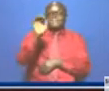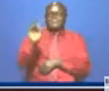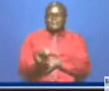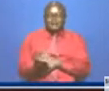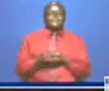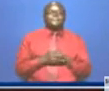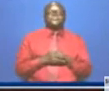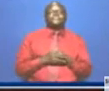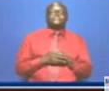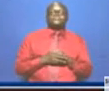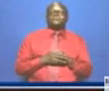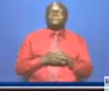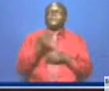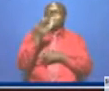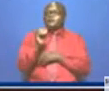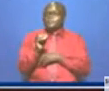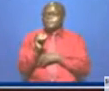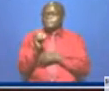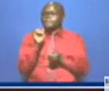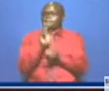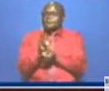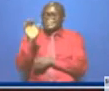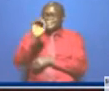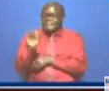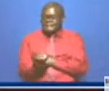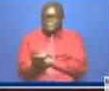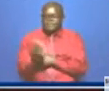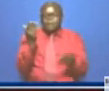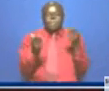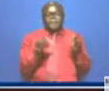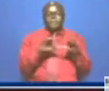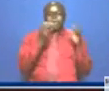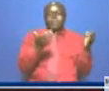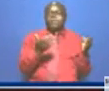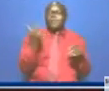by 14 percentage points, and compared to global figures by 17 percentage points.